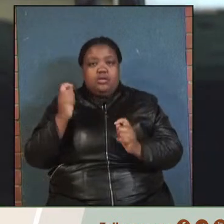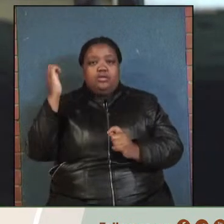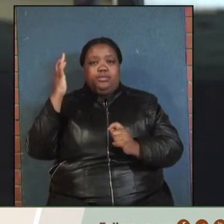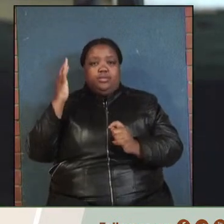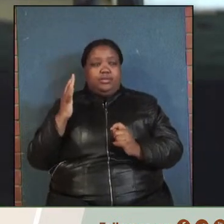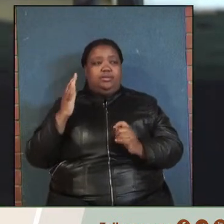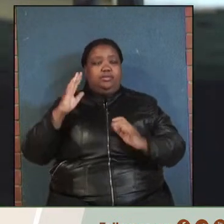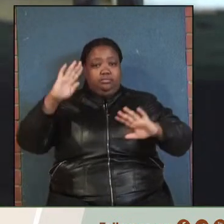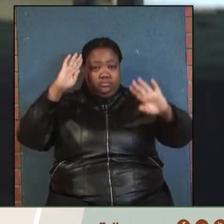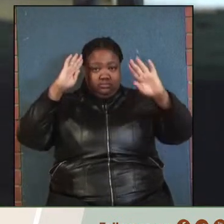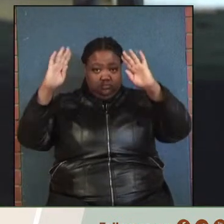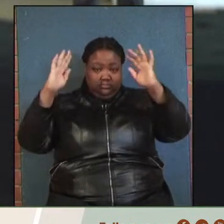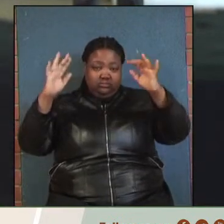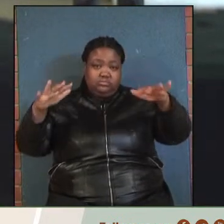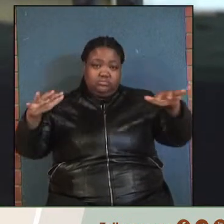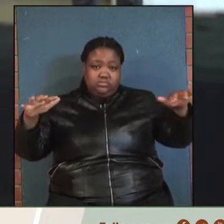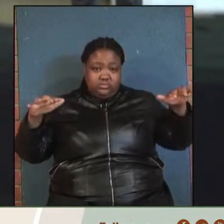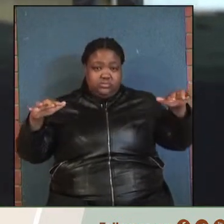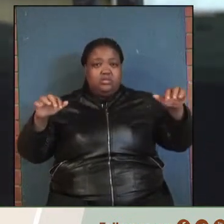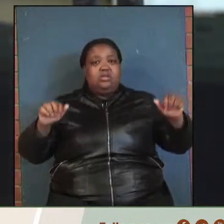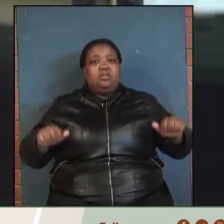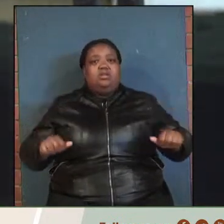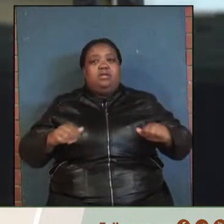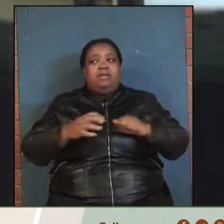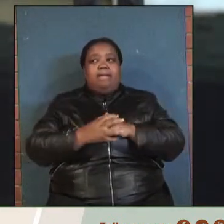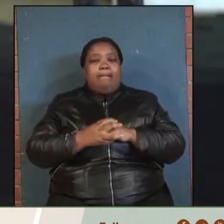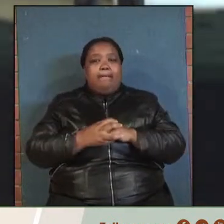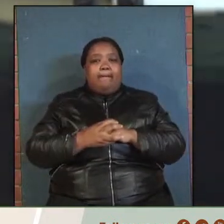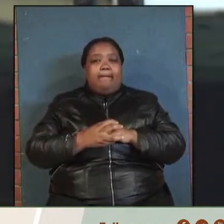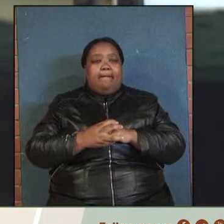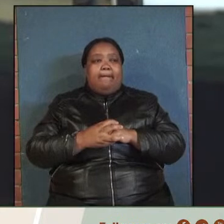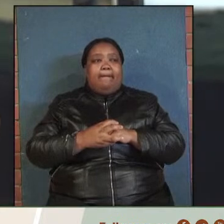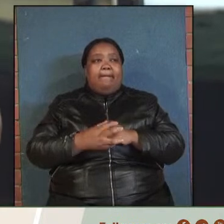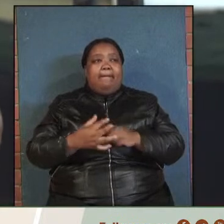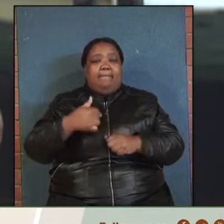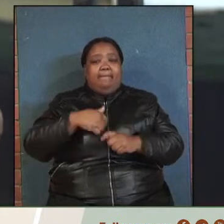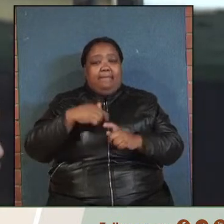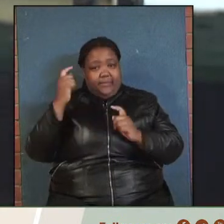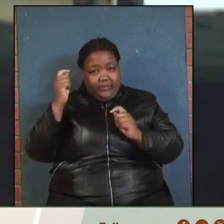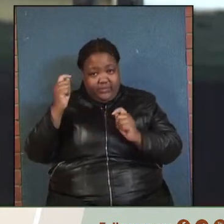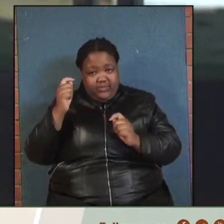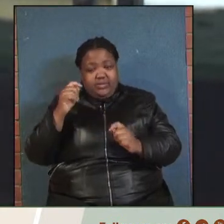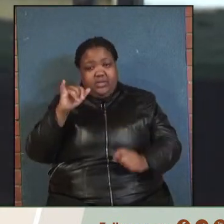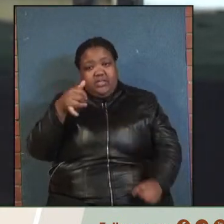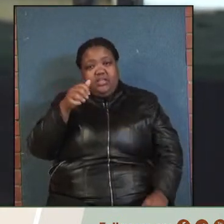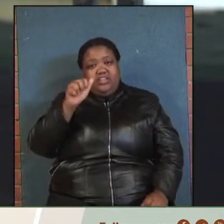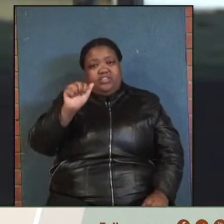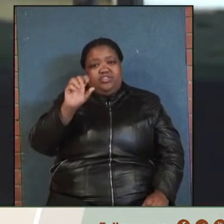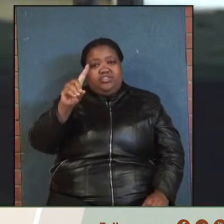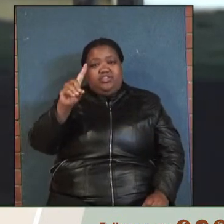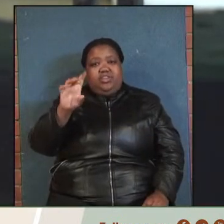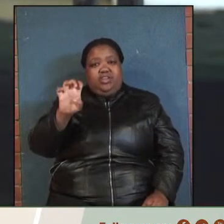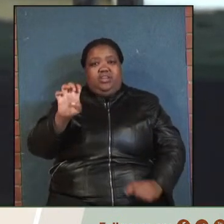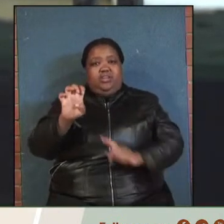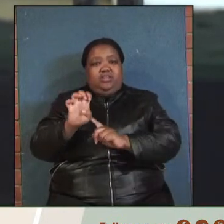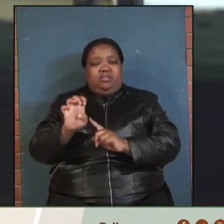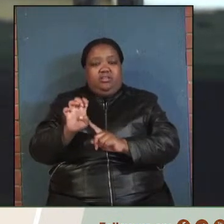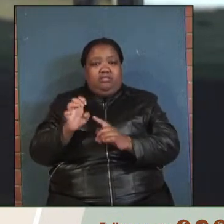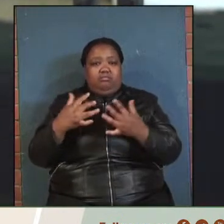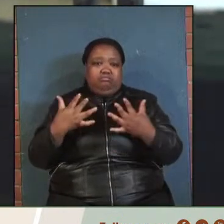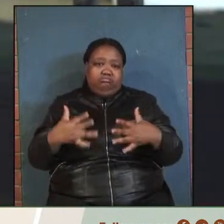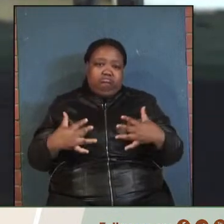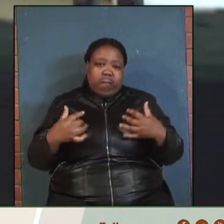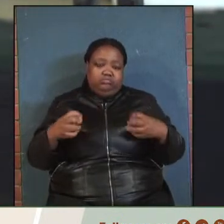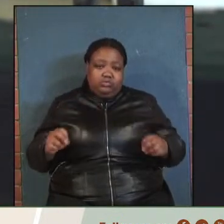Greetings to the House in its honorable posture. I am Honorable J. Ngobeni, and it is a huge privilege to have